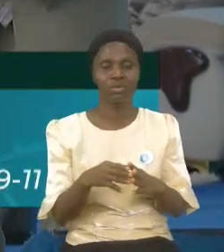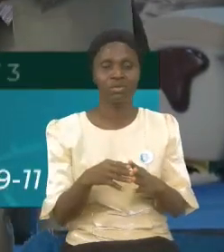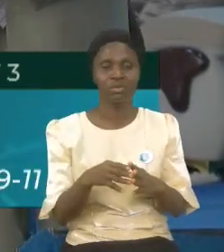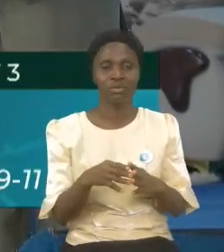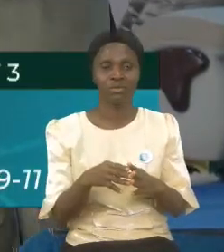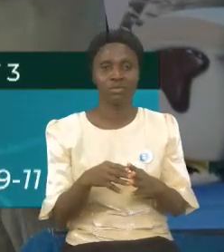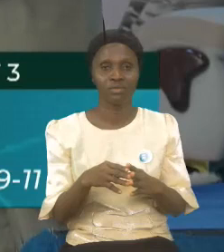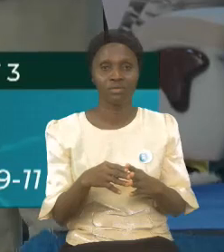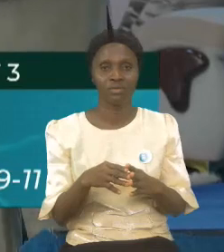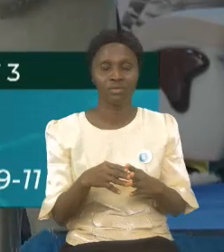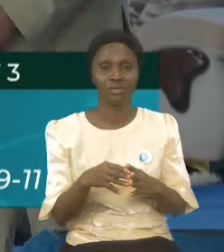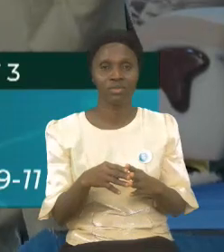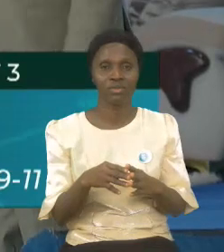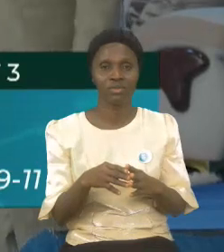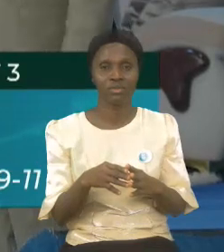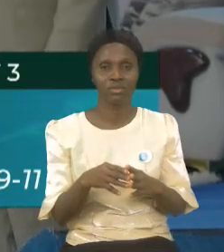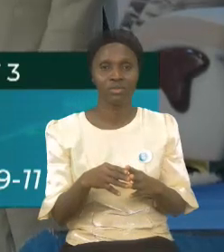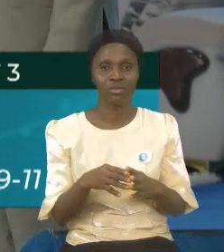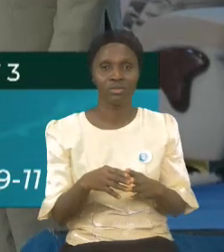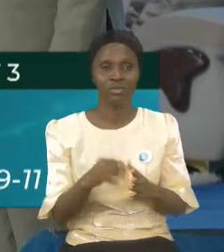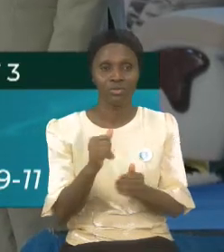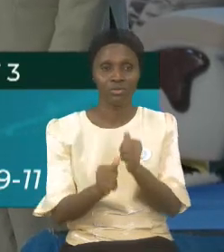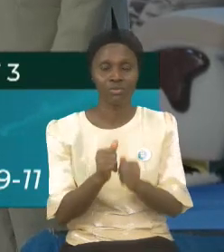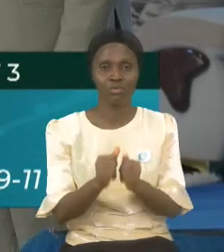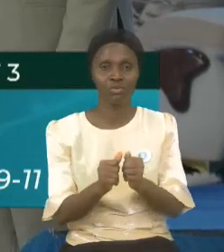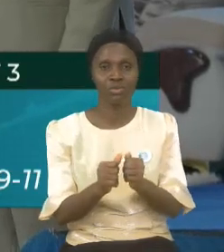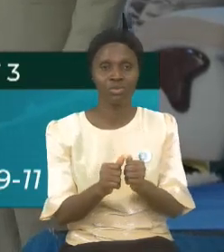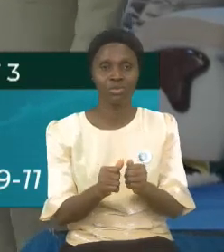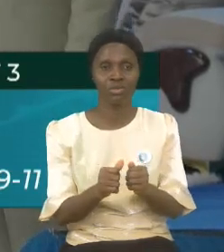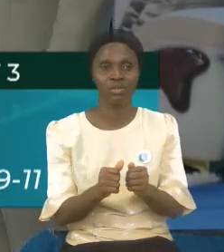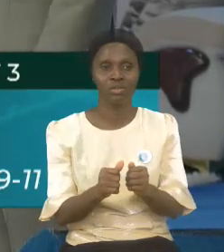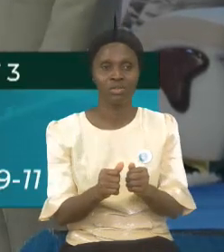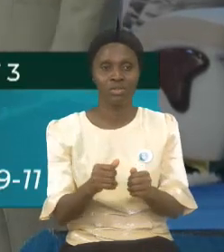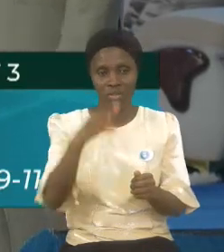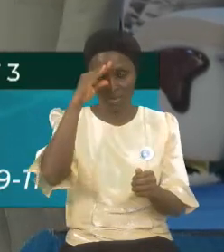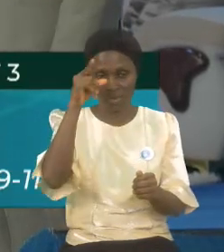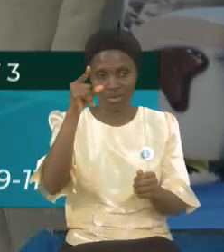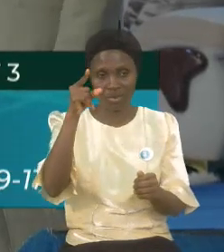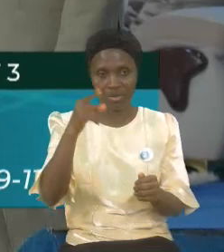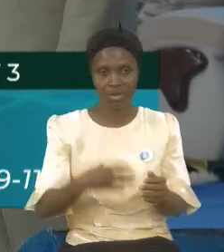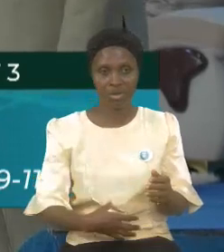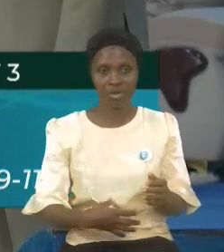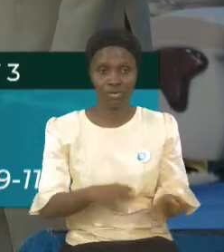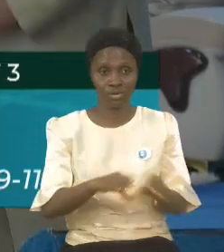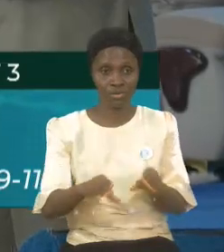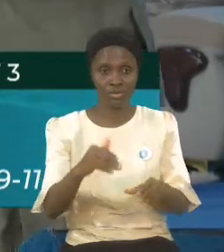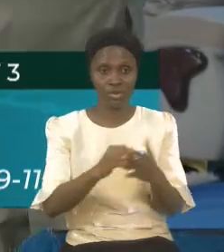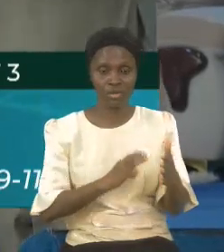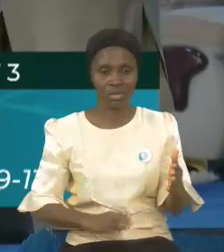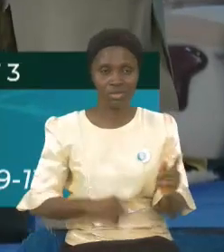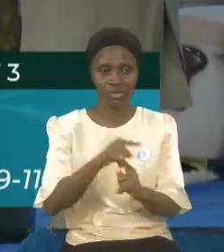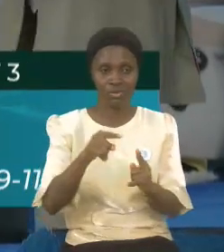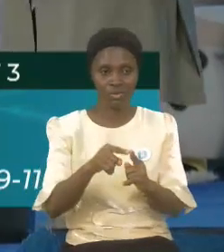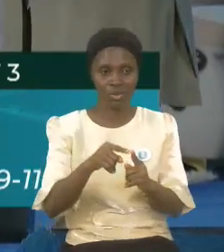1, reading from verse 20, which he wrought in Christ when he raised him from the